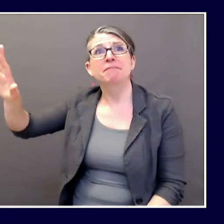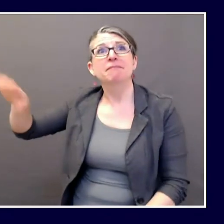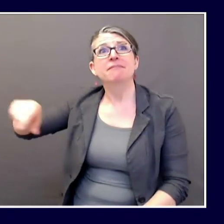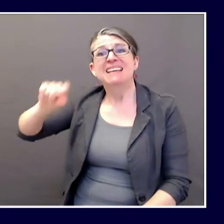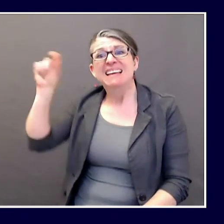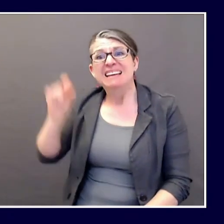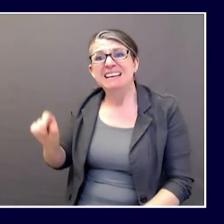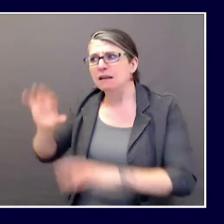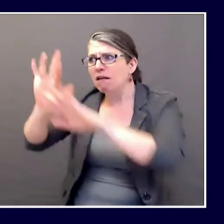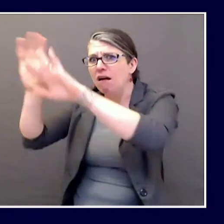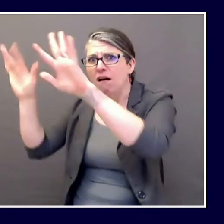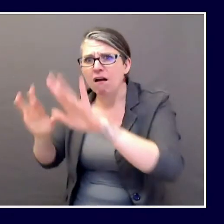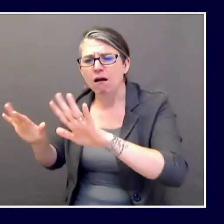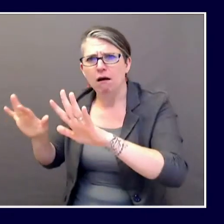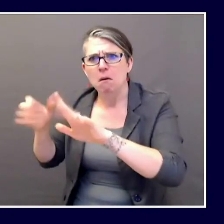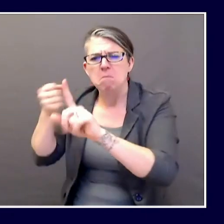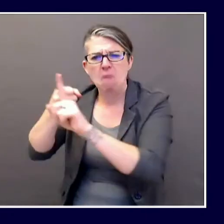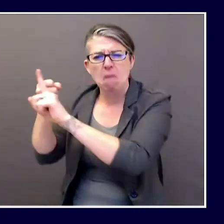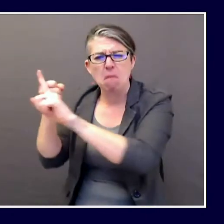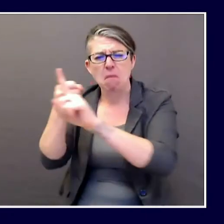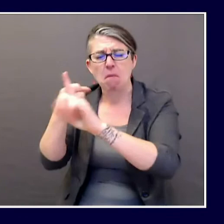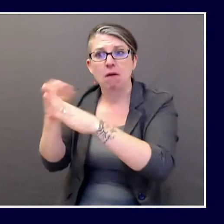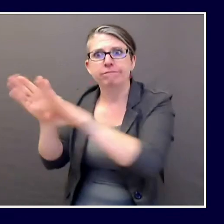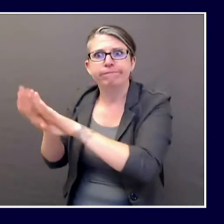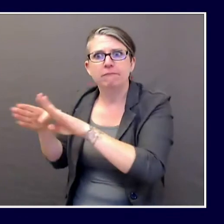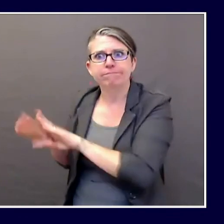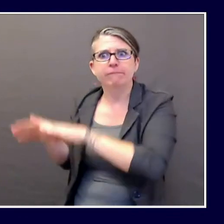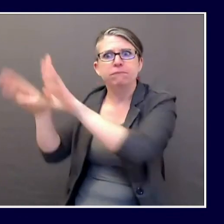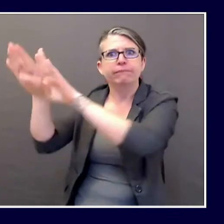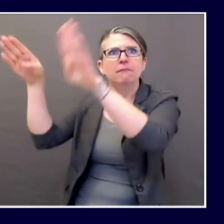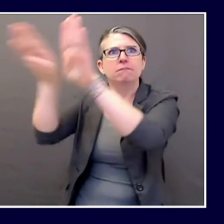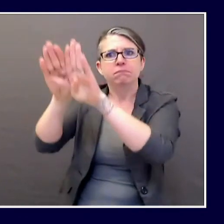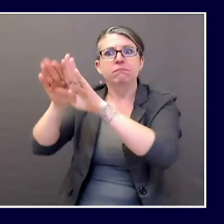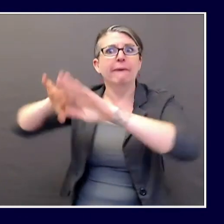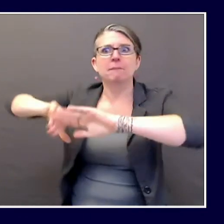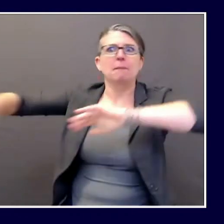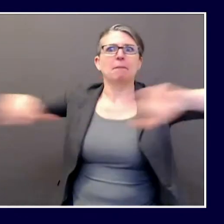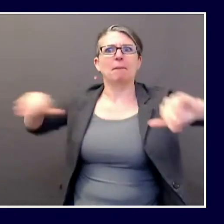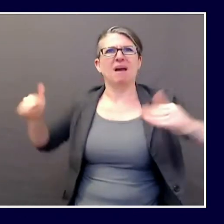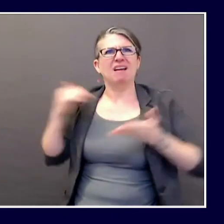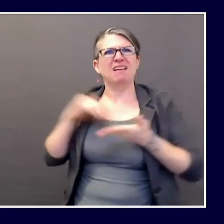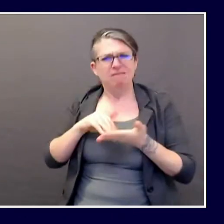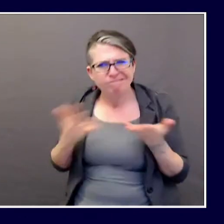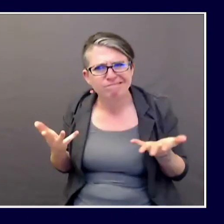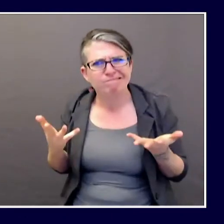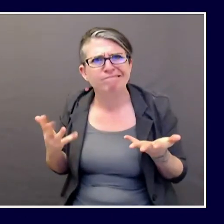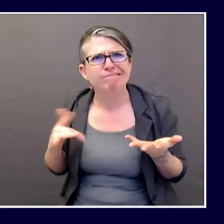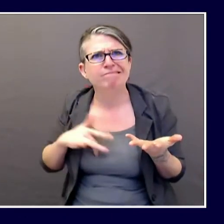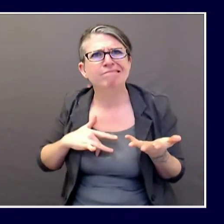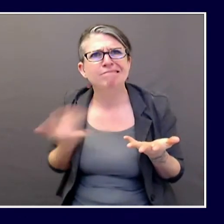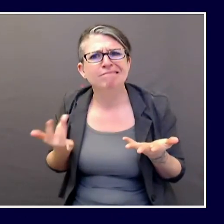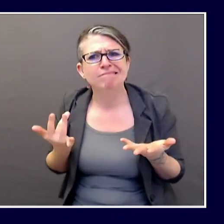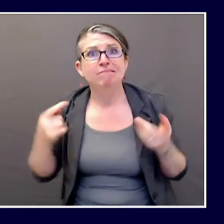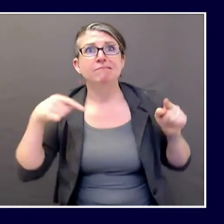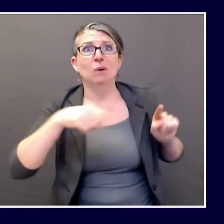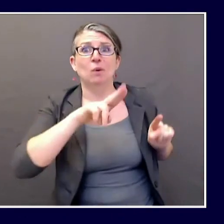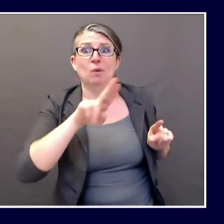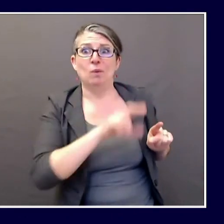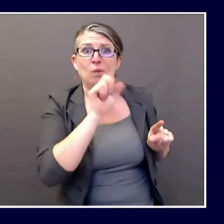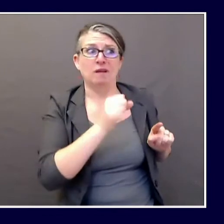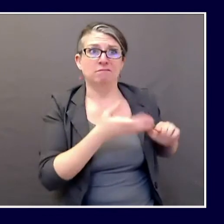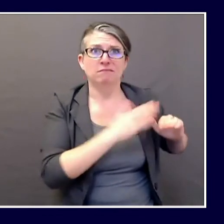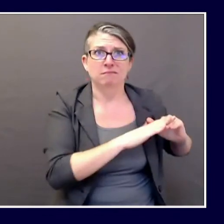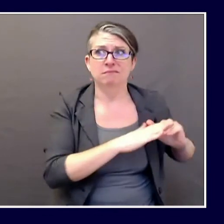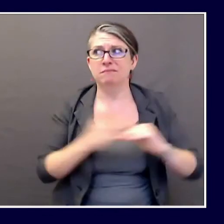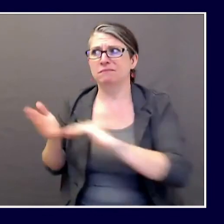cases. And indeed, in other parts of the United States, the significant decline in cases that we saw over the past 6 or 7